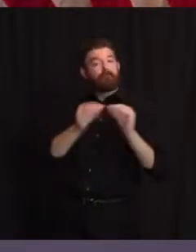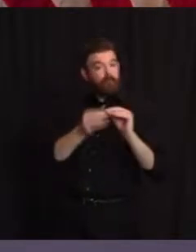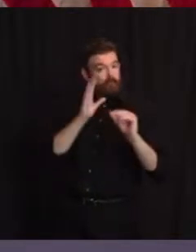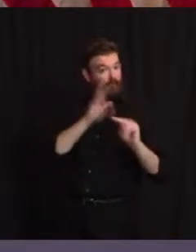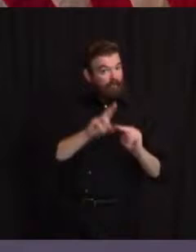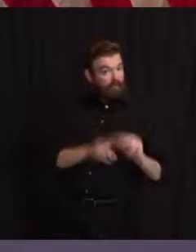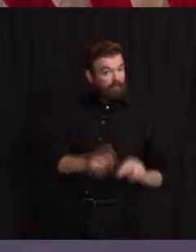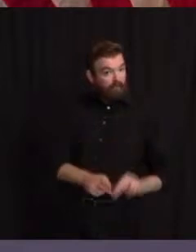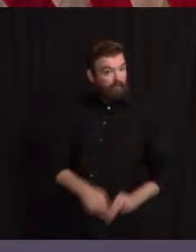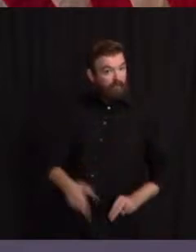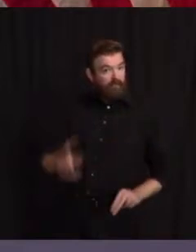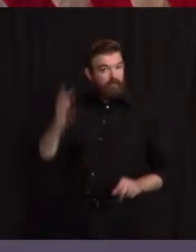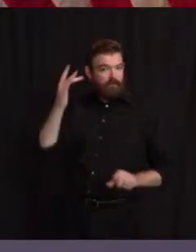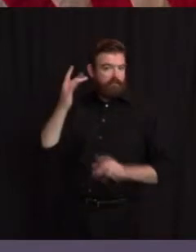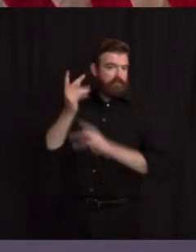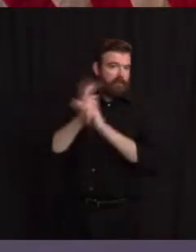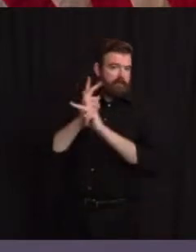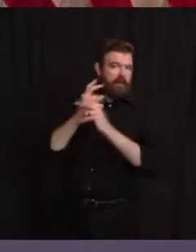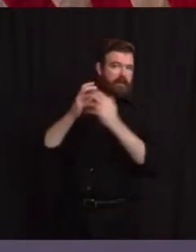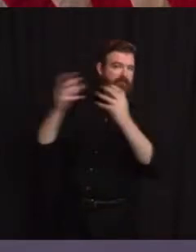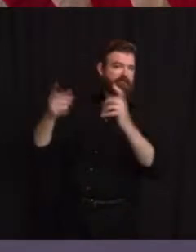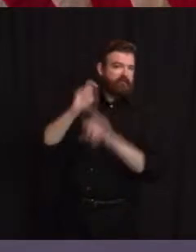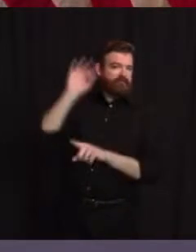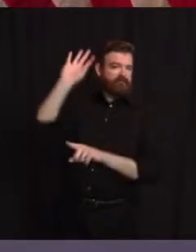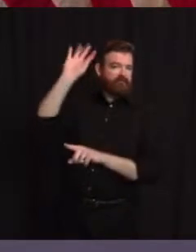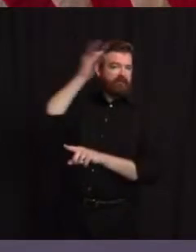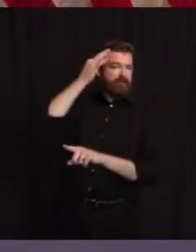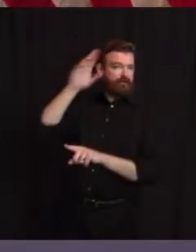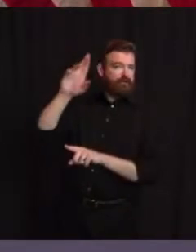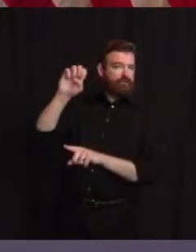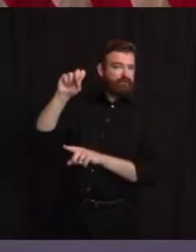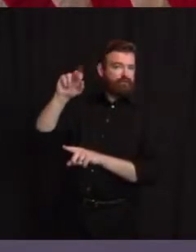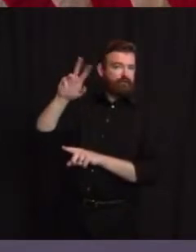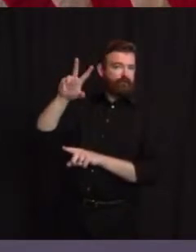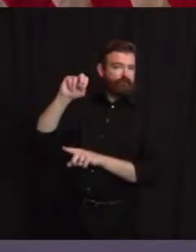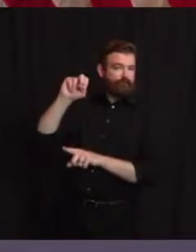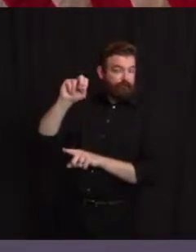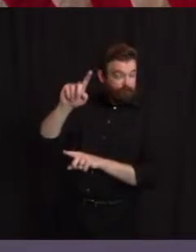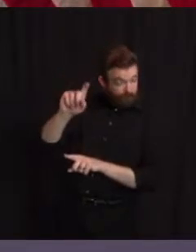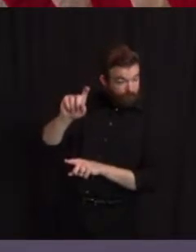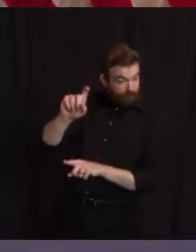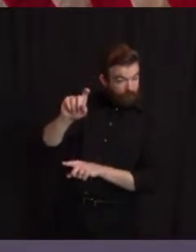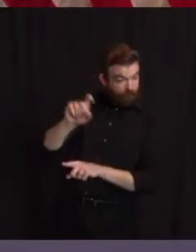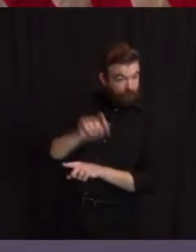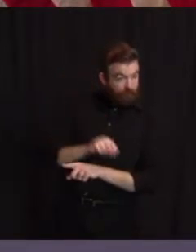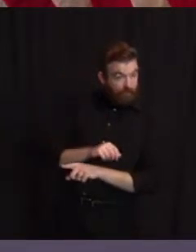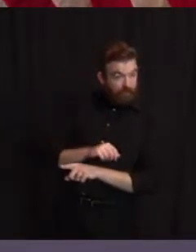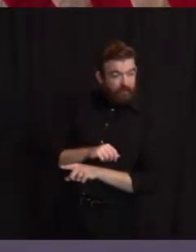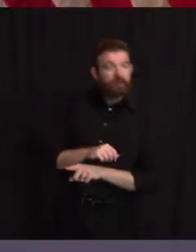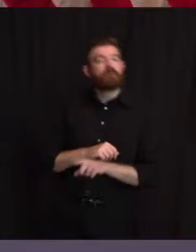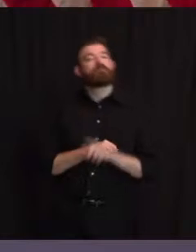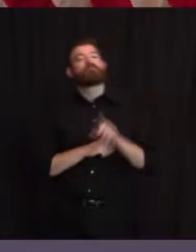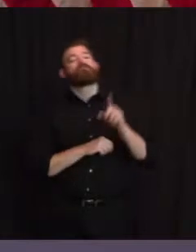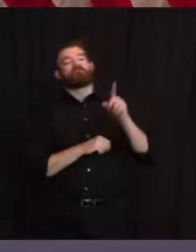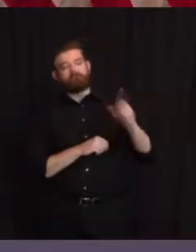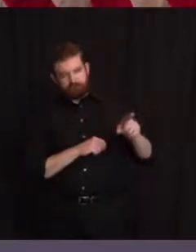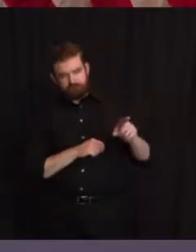borrowing for the Federal Reserve? So I'll give you some quick thoughts, and then Liz can come in behind me.